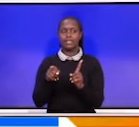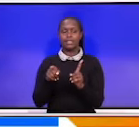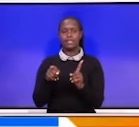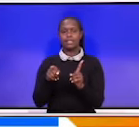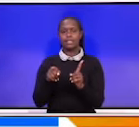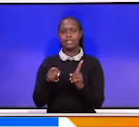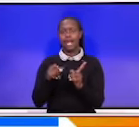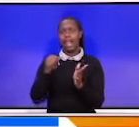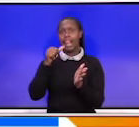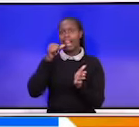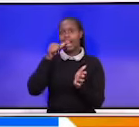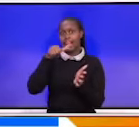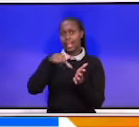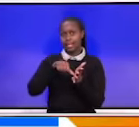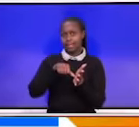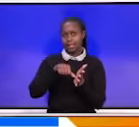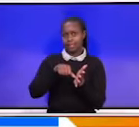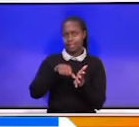are letters,